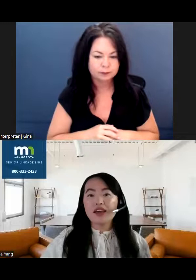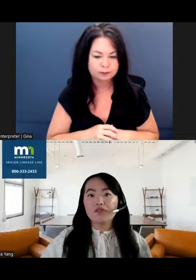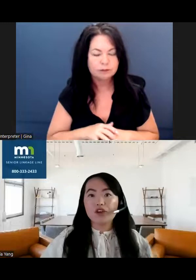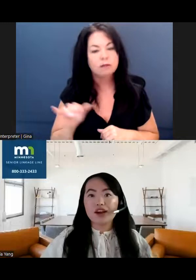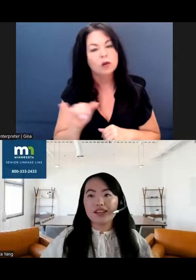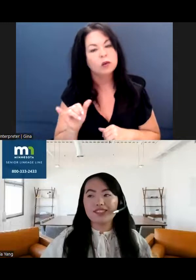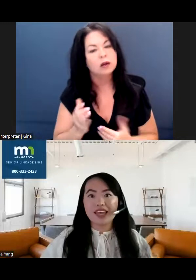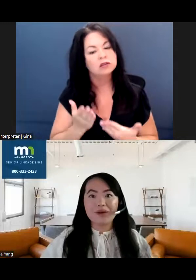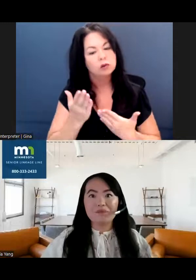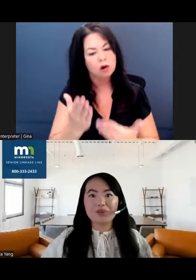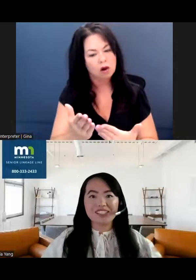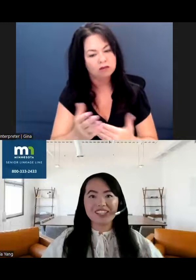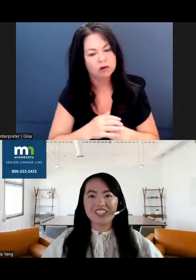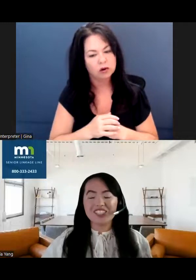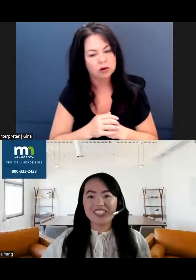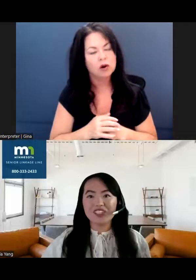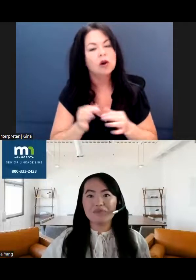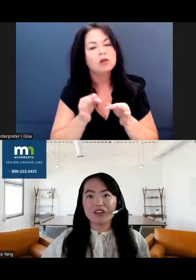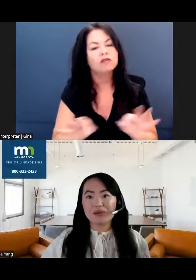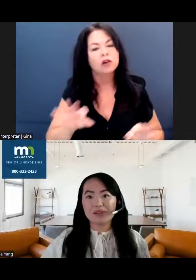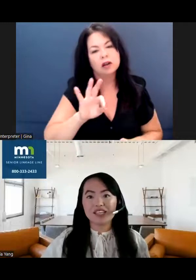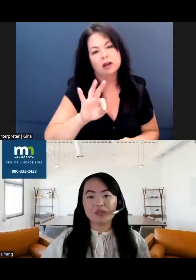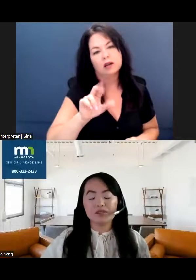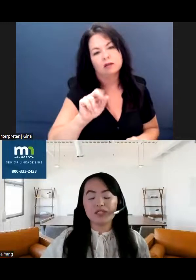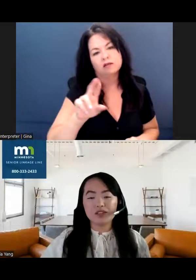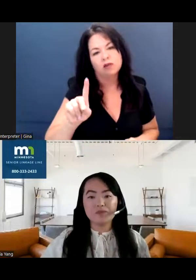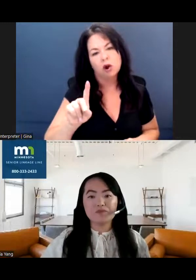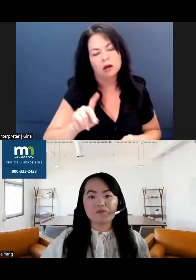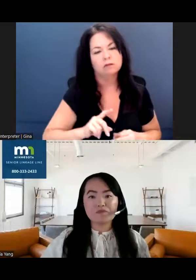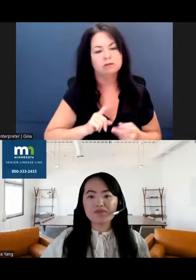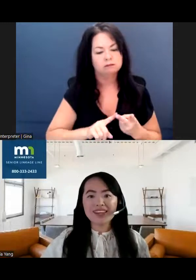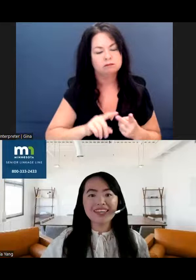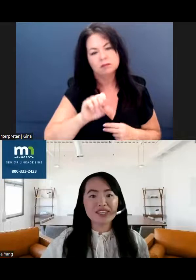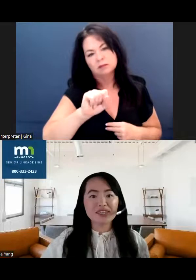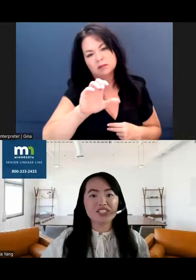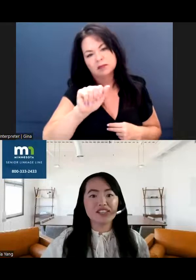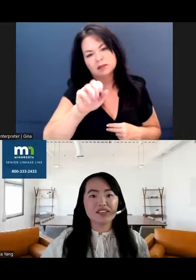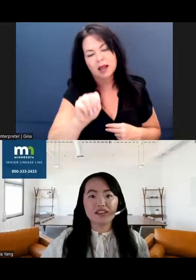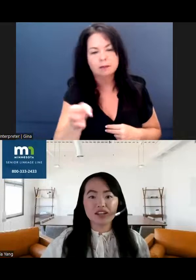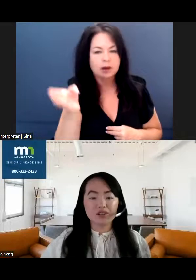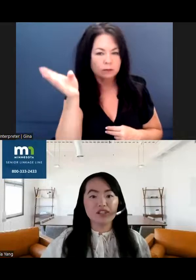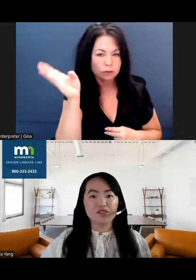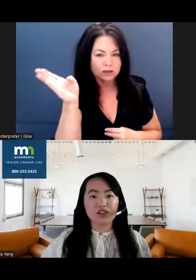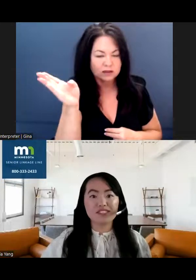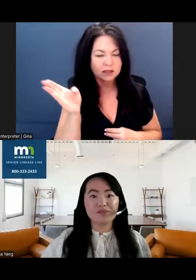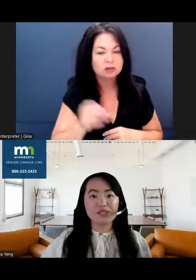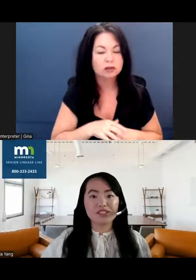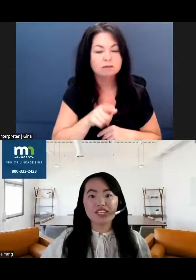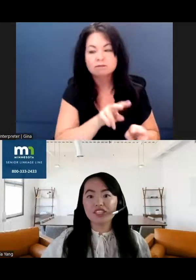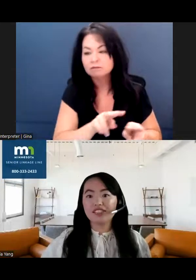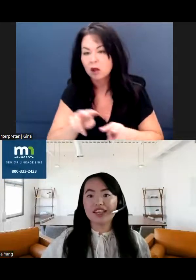free fraud and scam presentation to community members as well too. Again, you can check out our